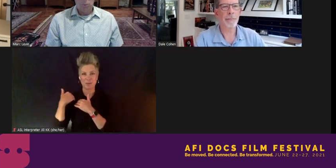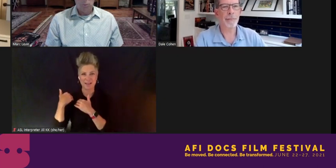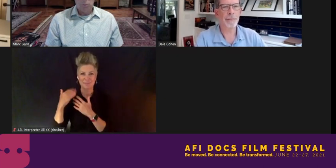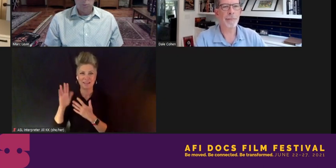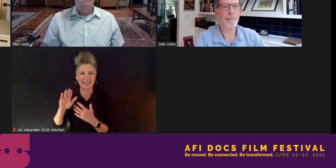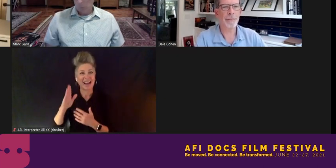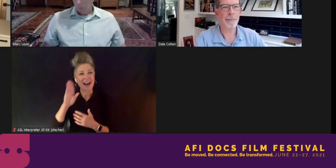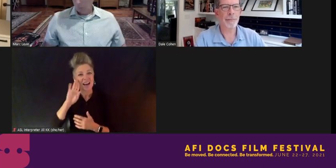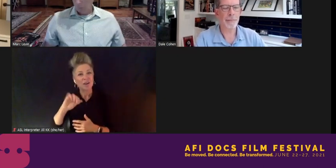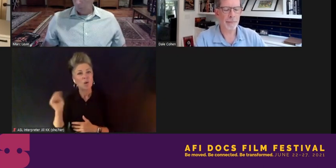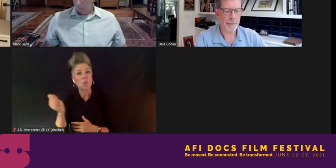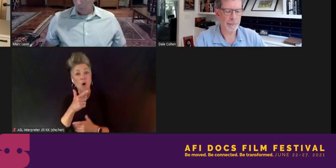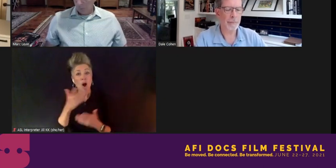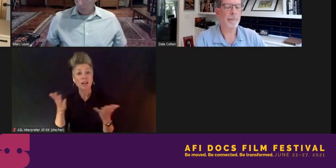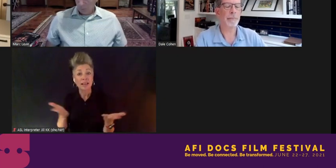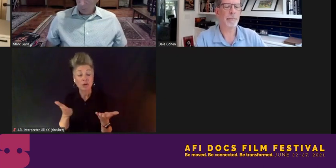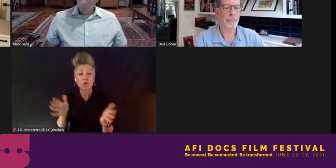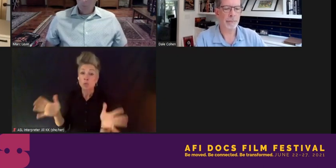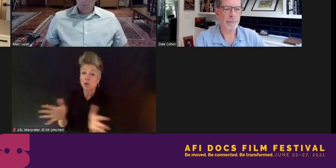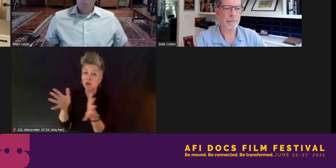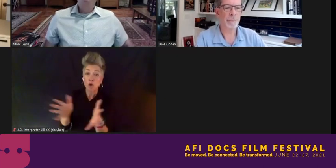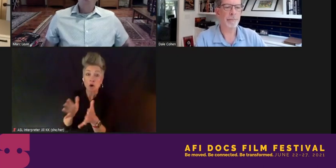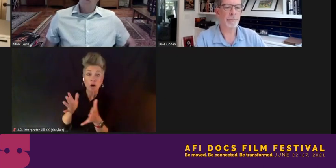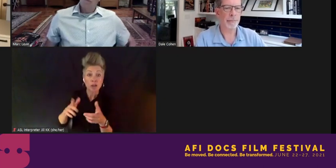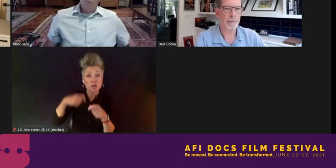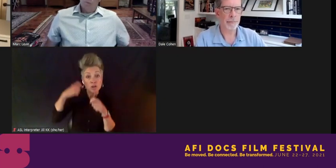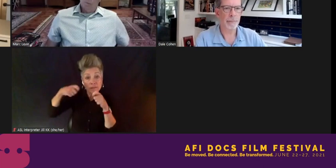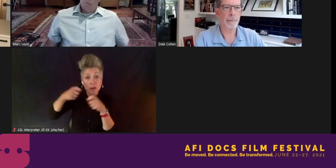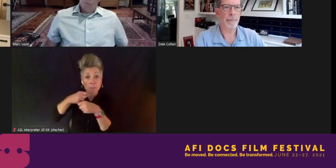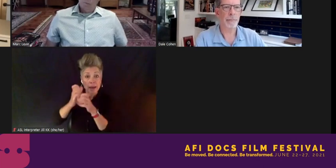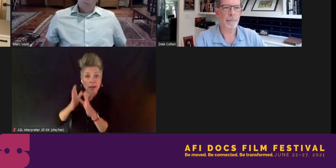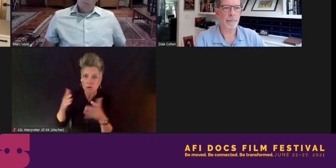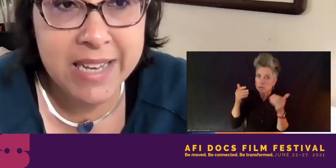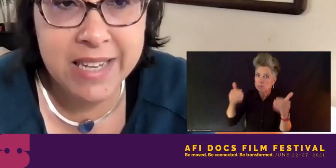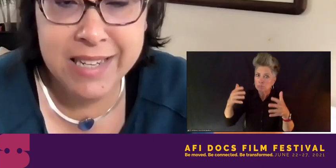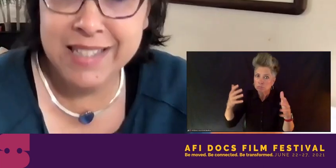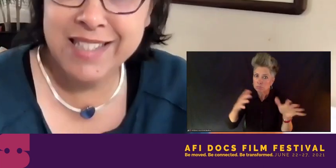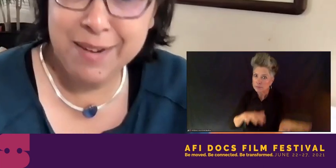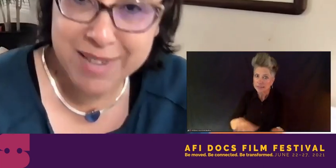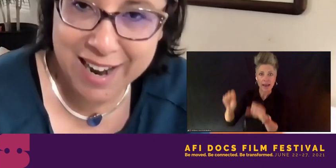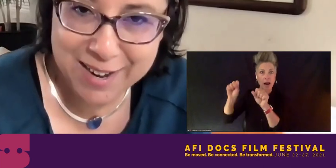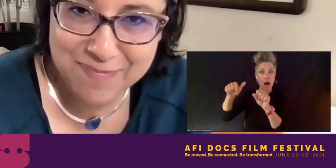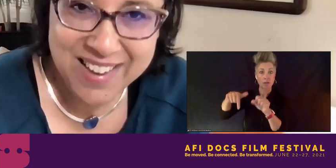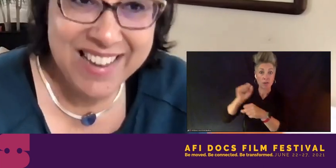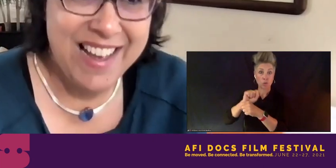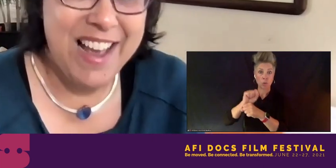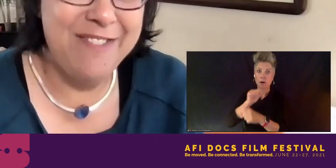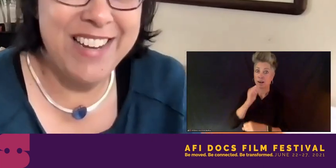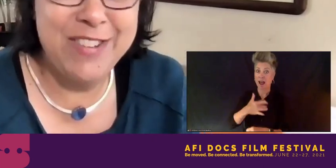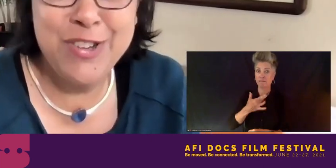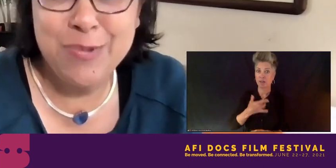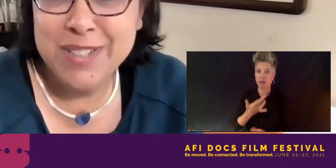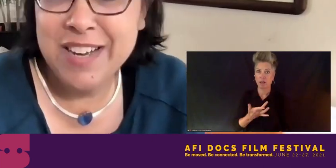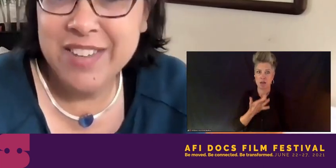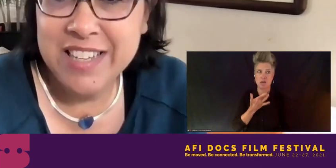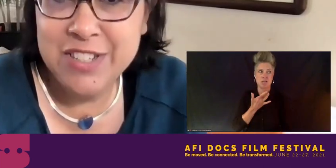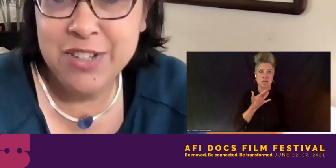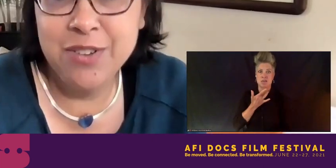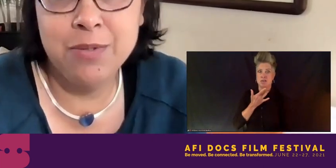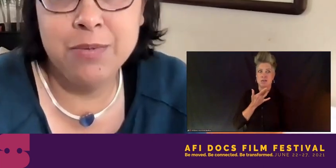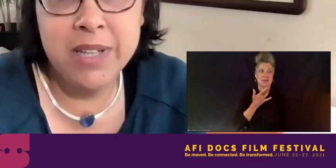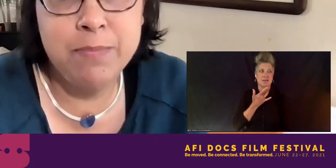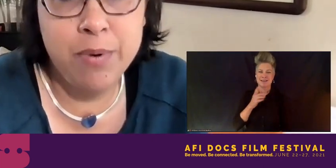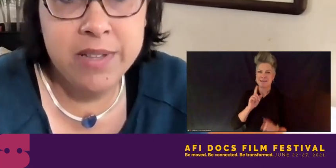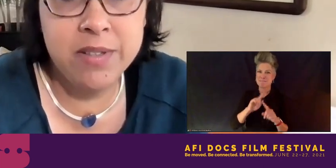all here to really encourage filmmakers to take on this work and to not be intimidated by it. And at the same time, every issue we're delving